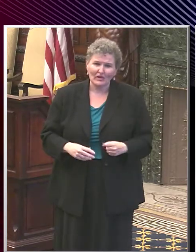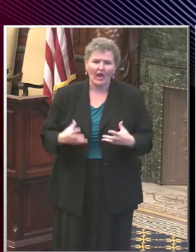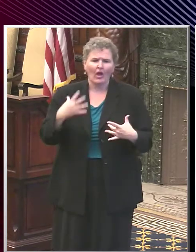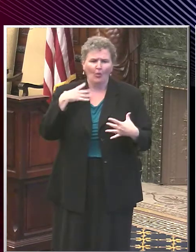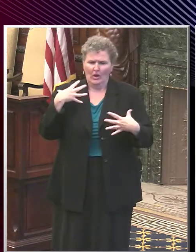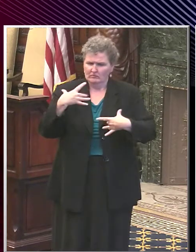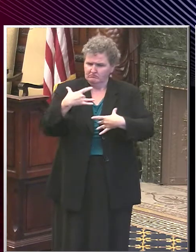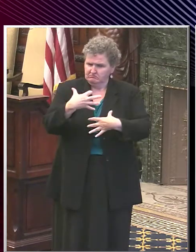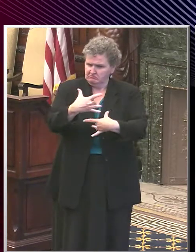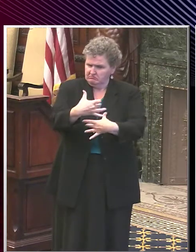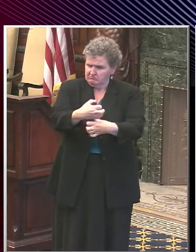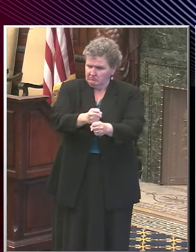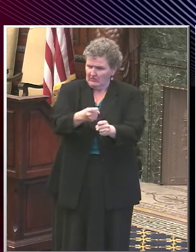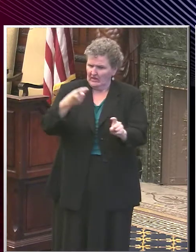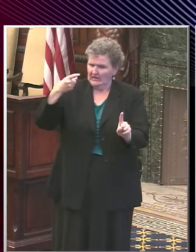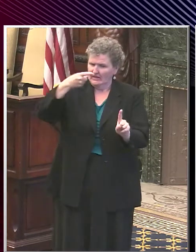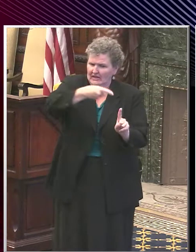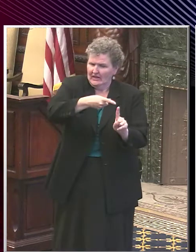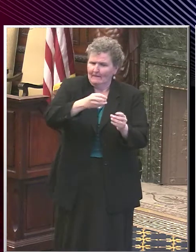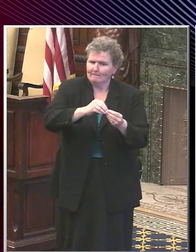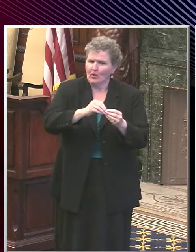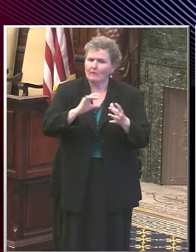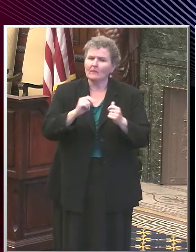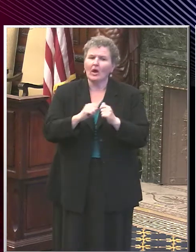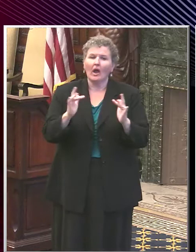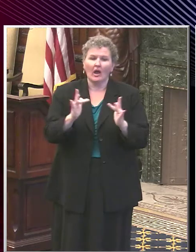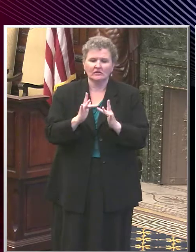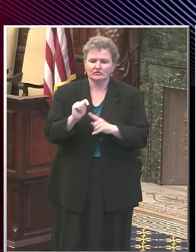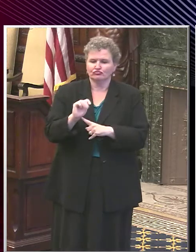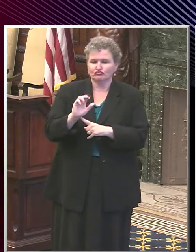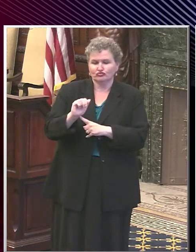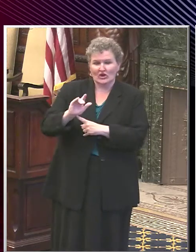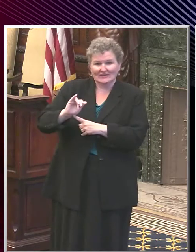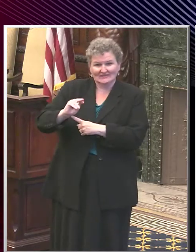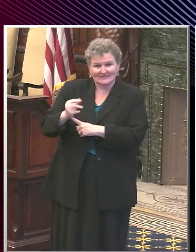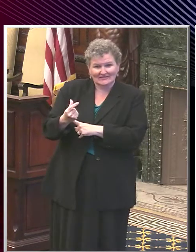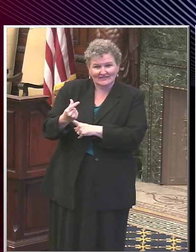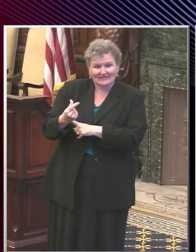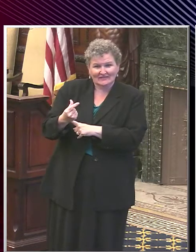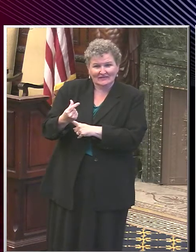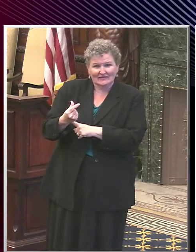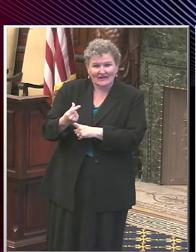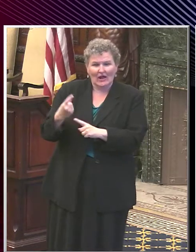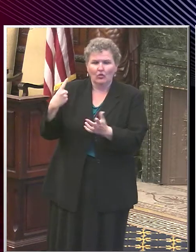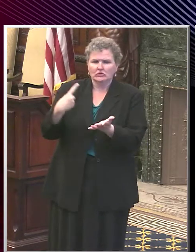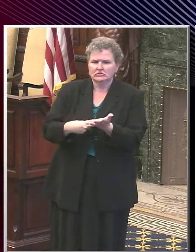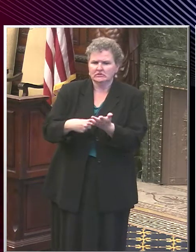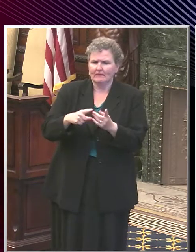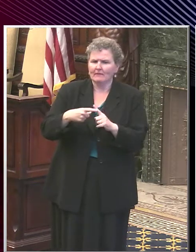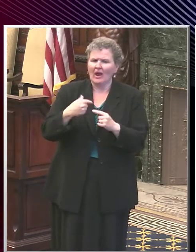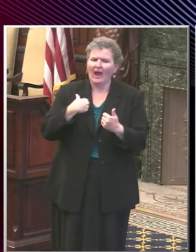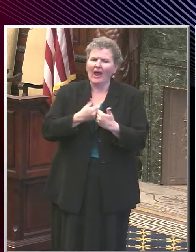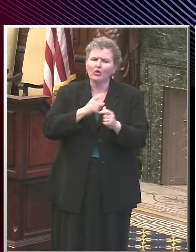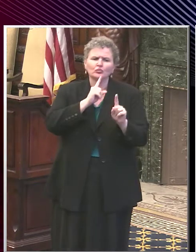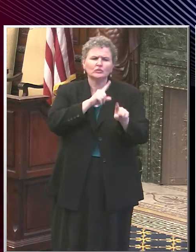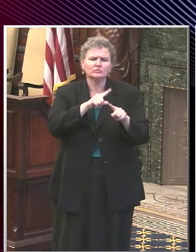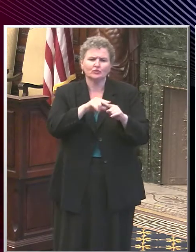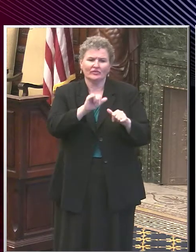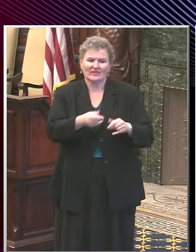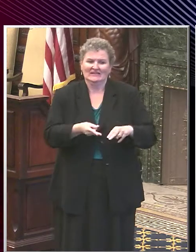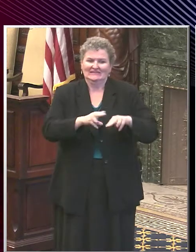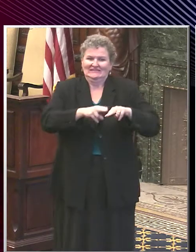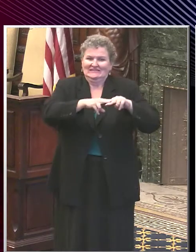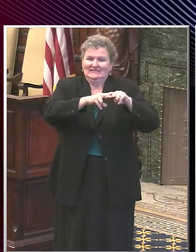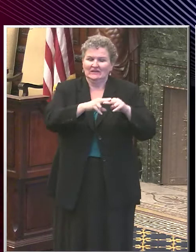that. Then I'm going to update you on our contact tracing work. And then I'm going to discuss our response to this increase in cases. First, though, the